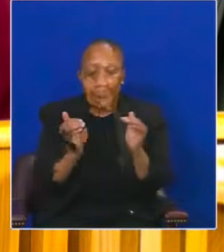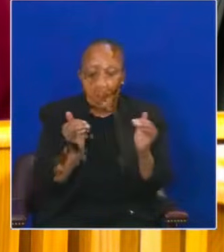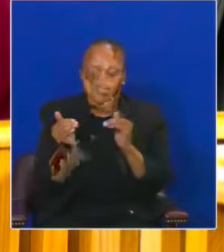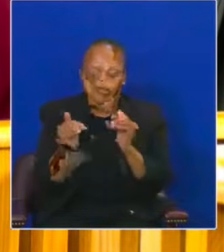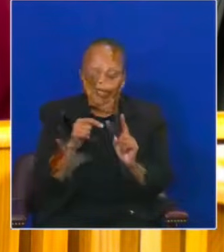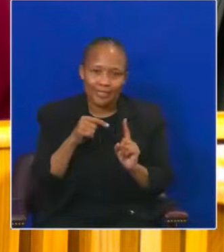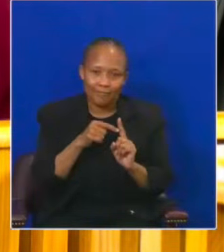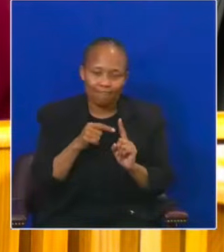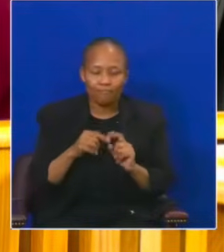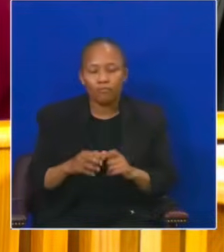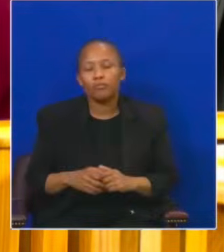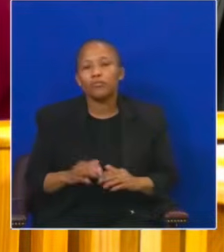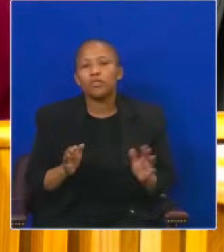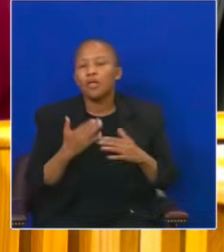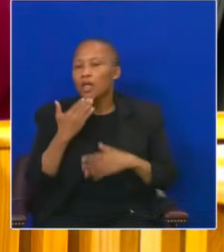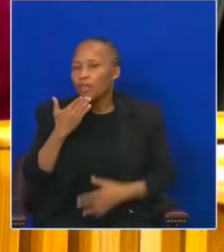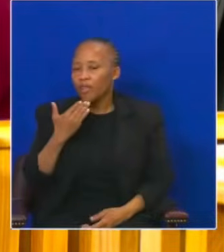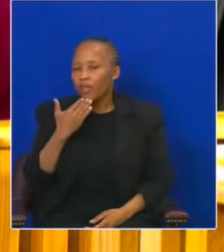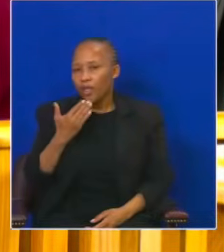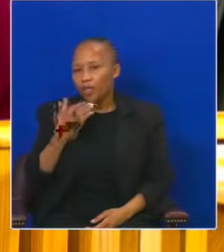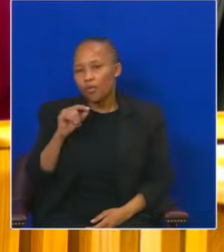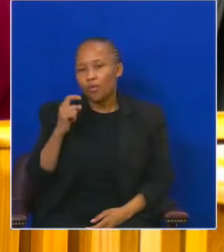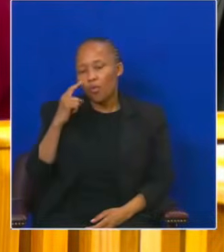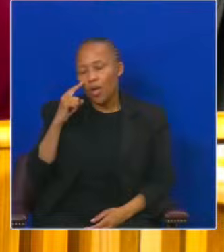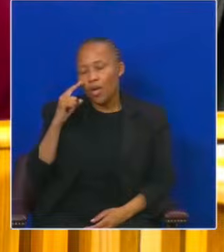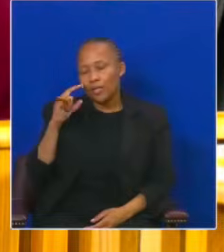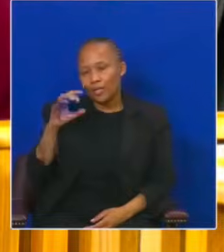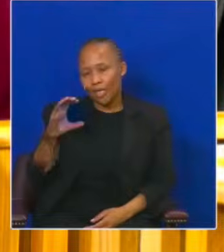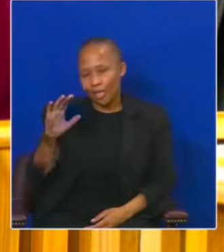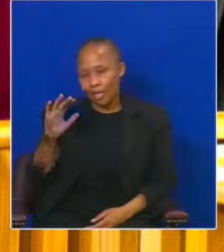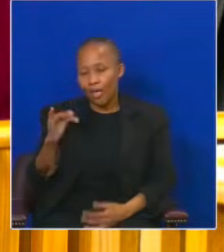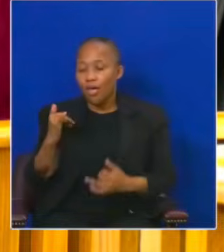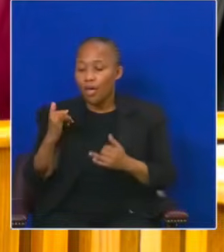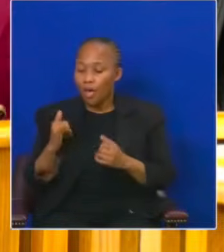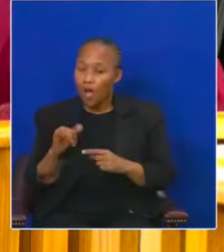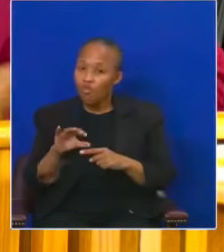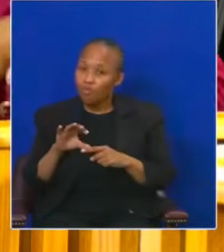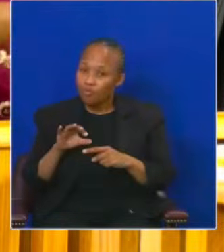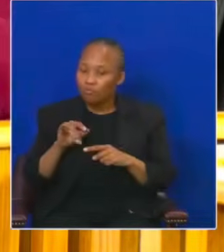then pick up with your evidence from paragraph 74.